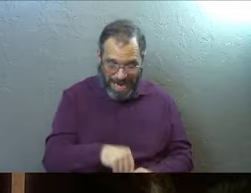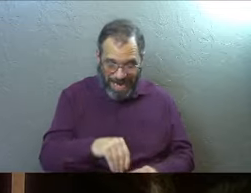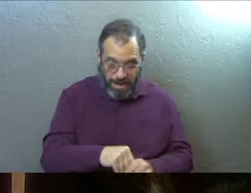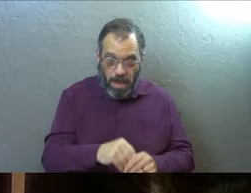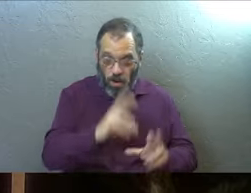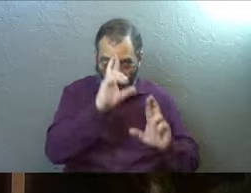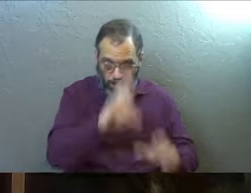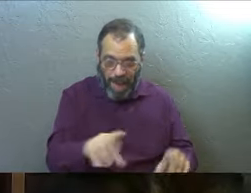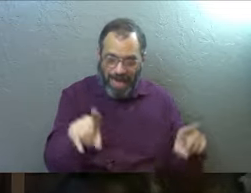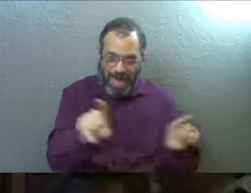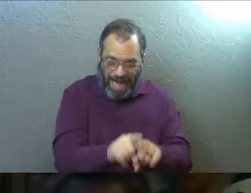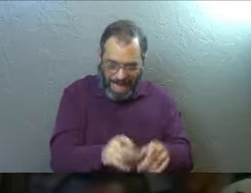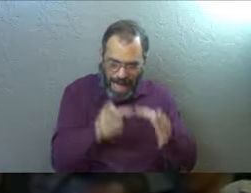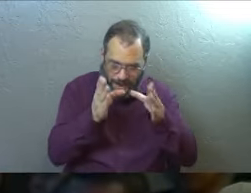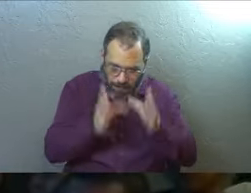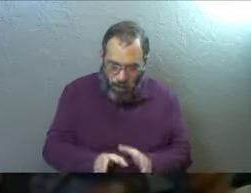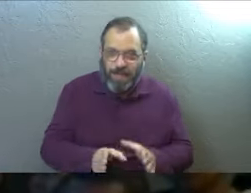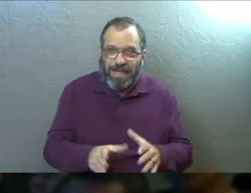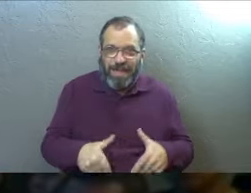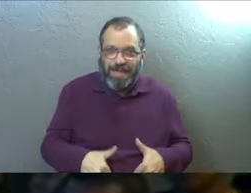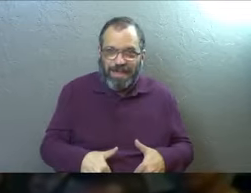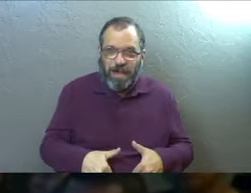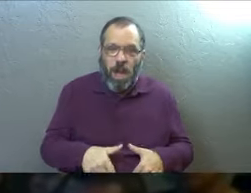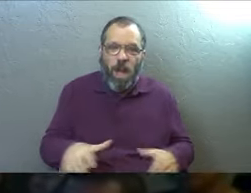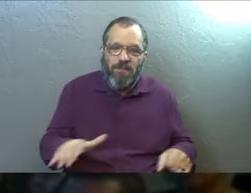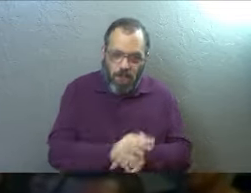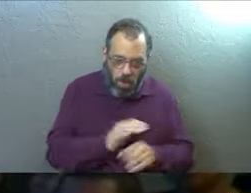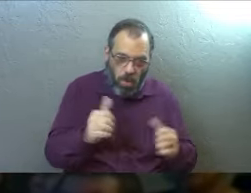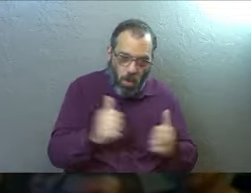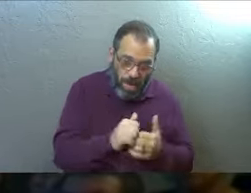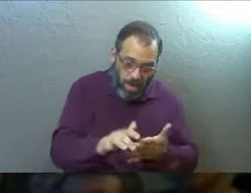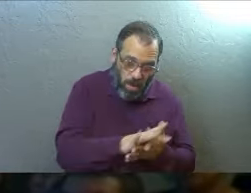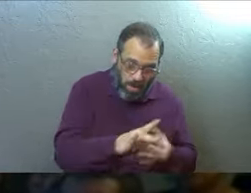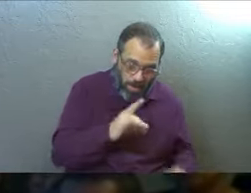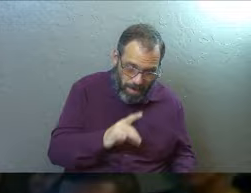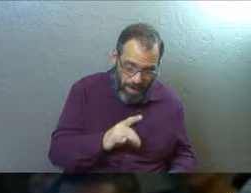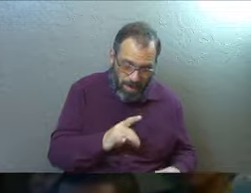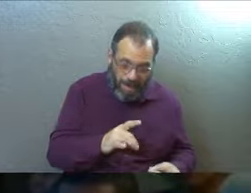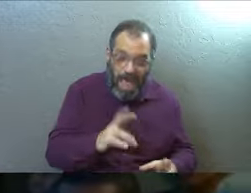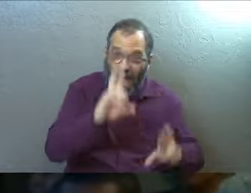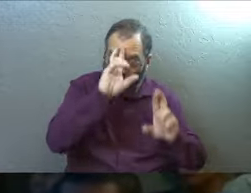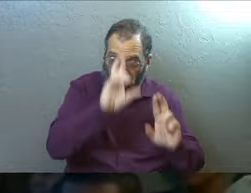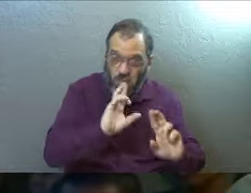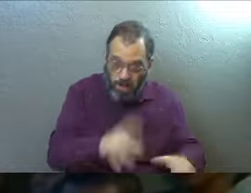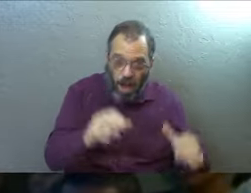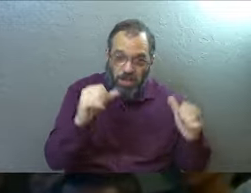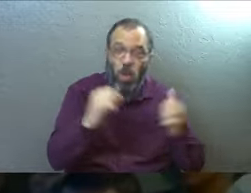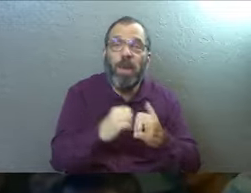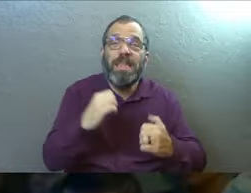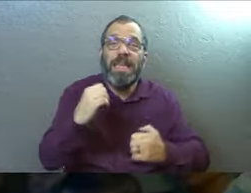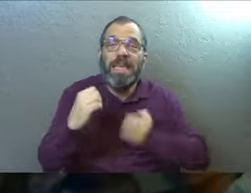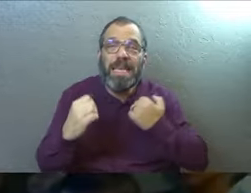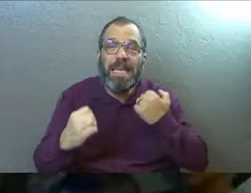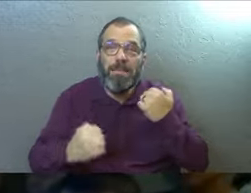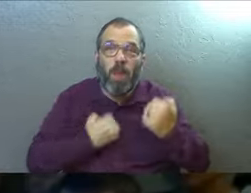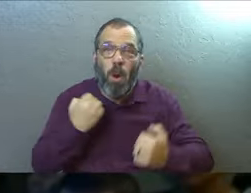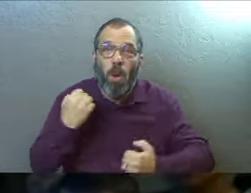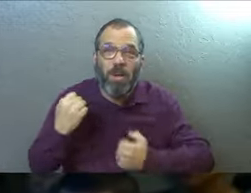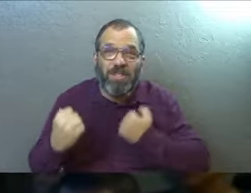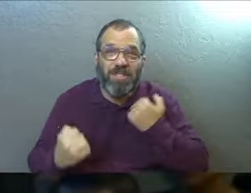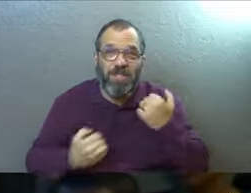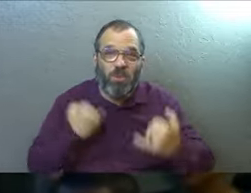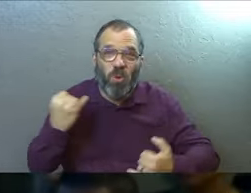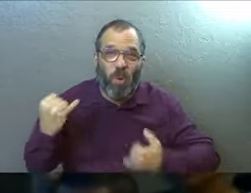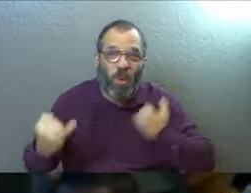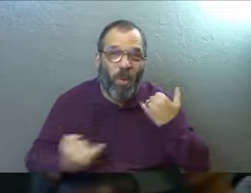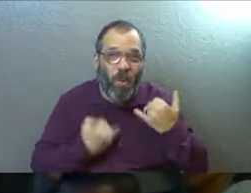is treated like a person who is both filled with the Holy Spirit and responds with emotion, i.e.